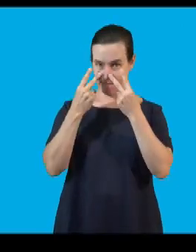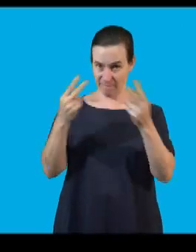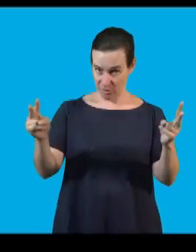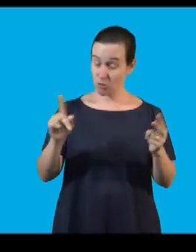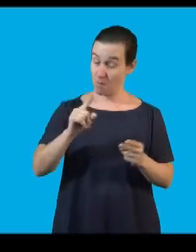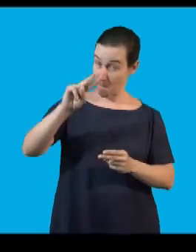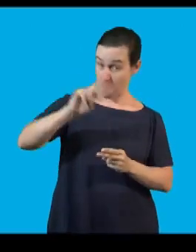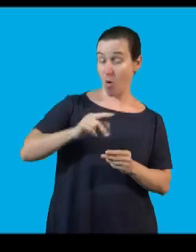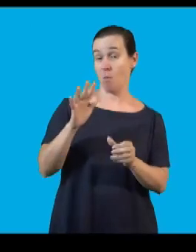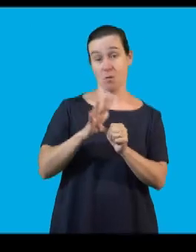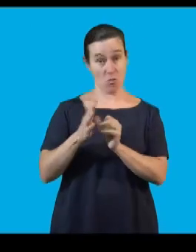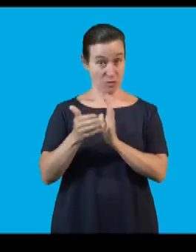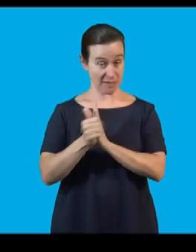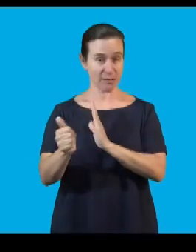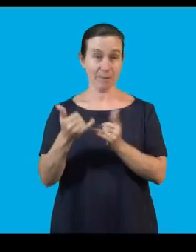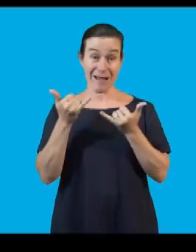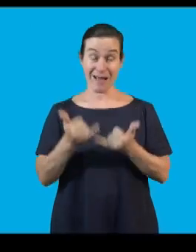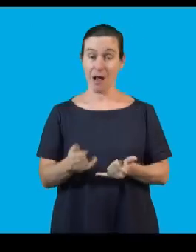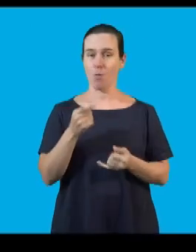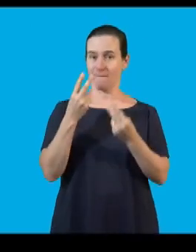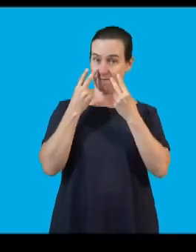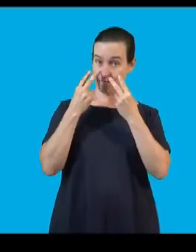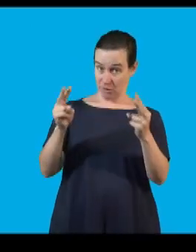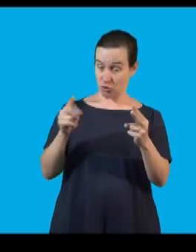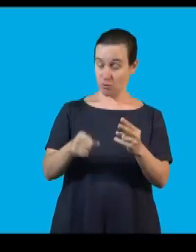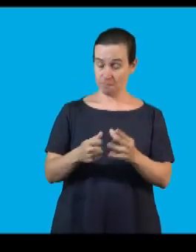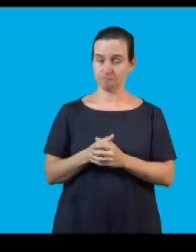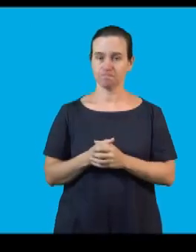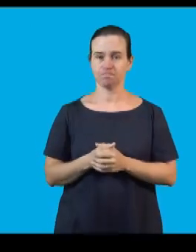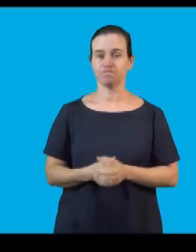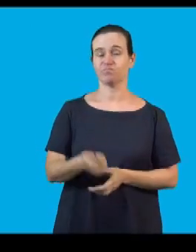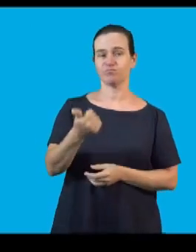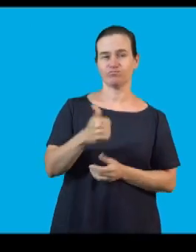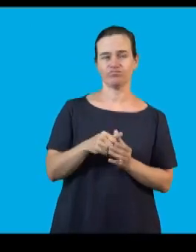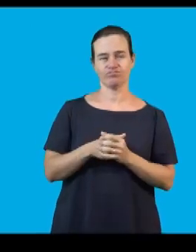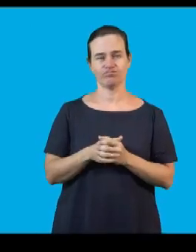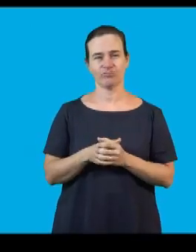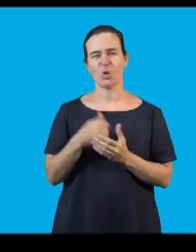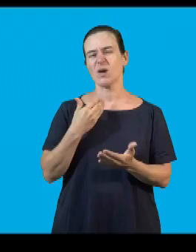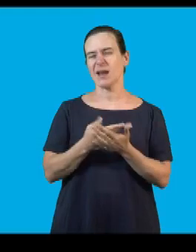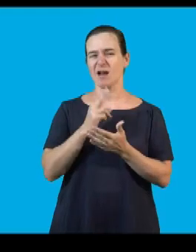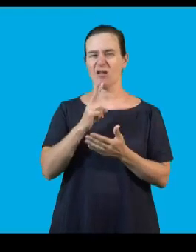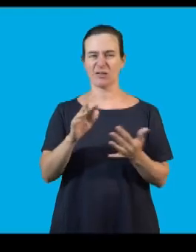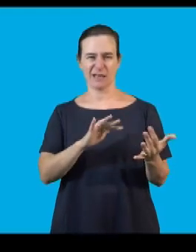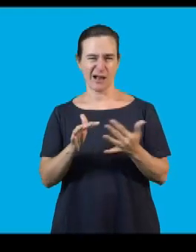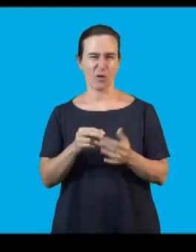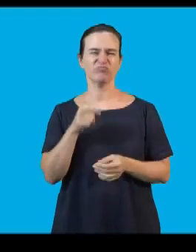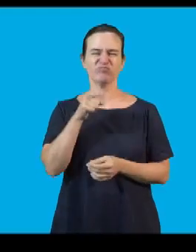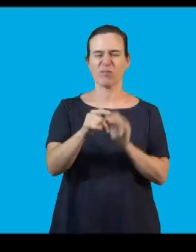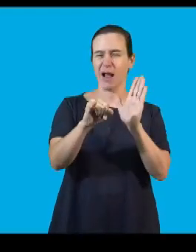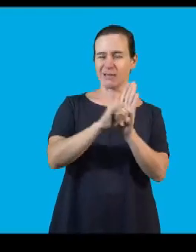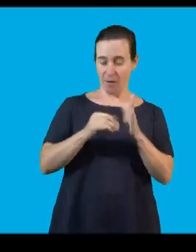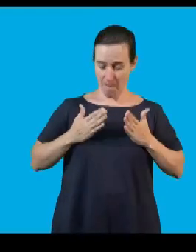as visual cues. So in this case, we're looking at the visual clues, all right? So let's see our response and what